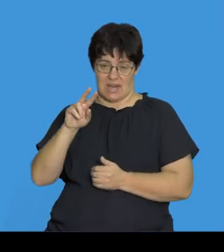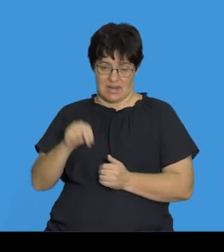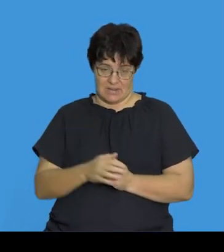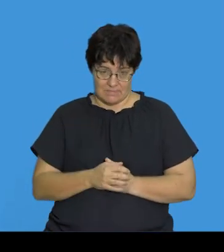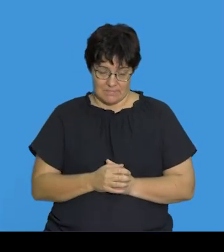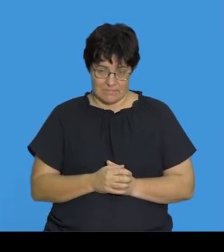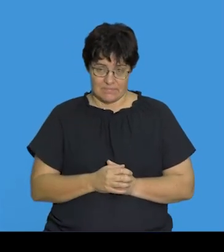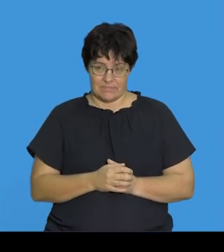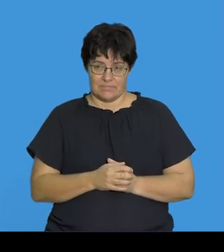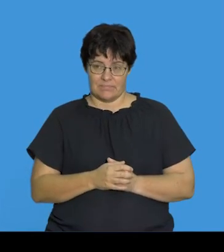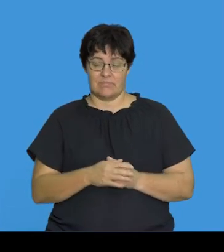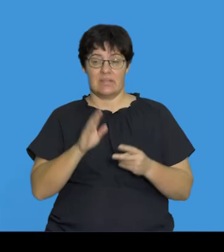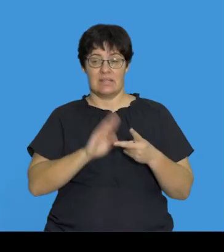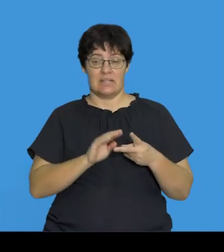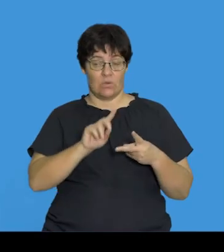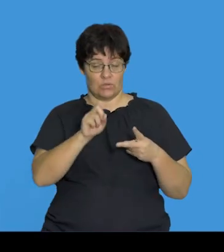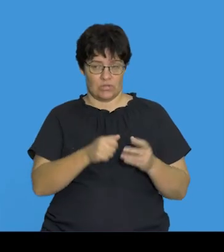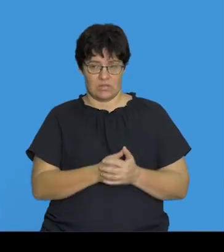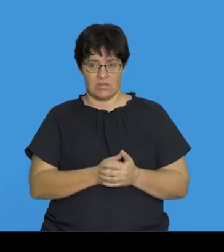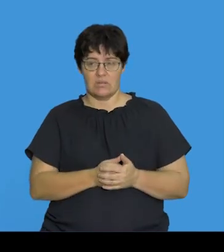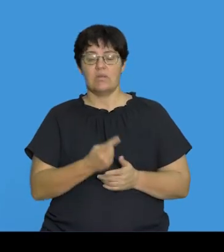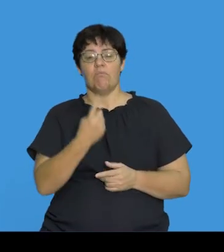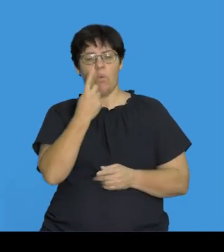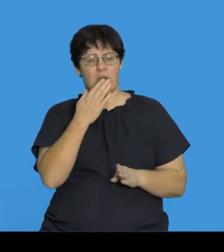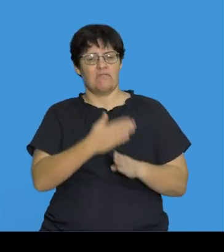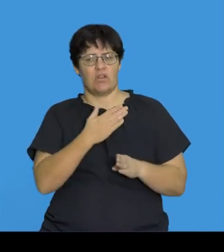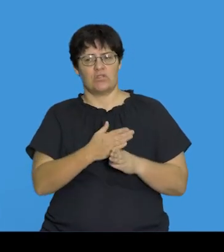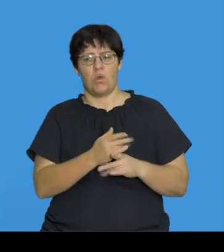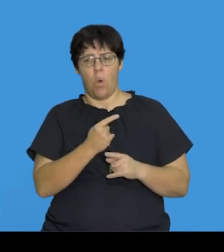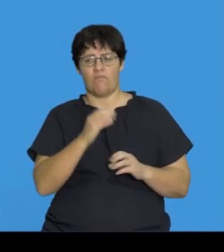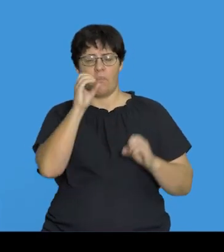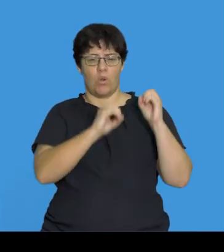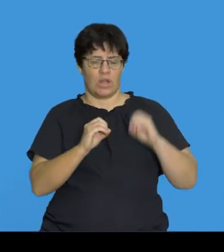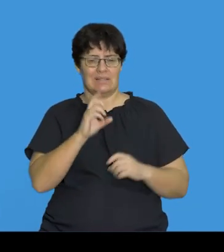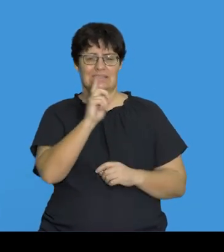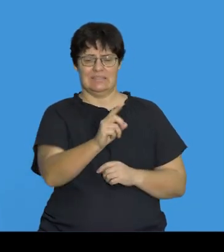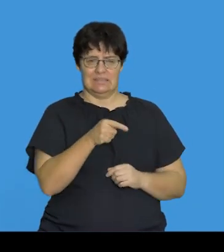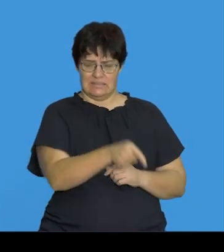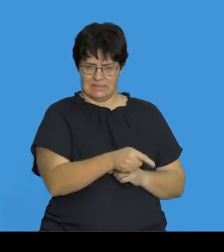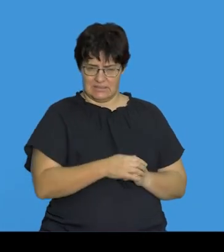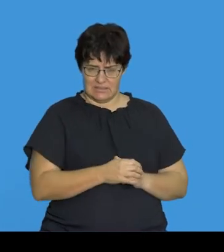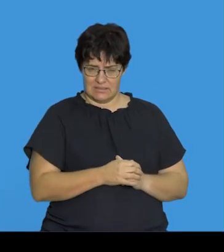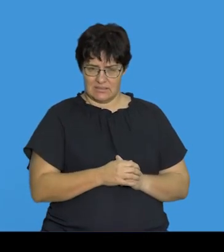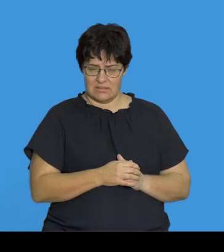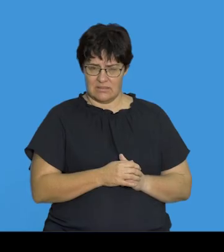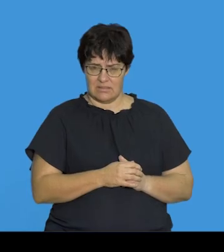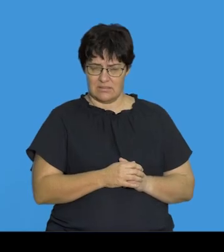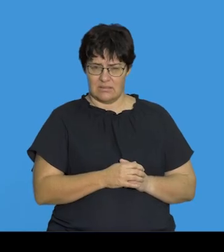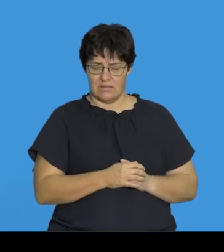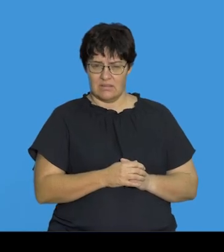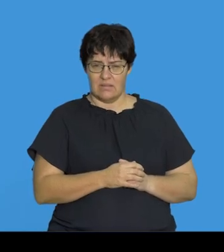of. The next question, state one function of molecule D. Now